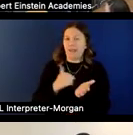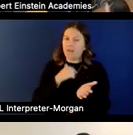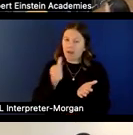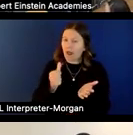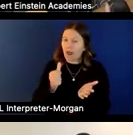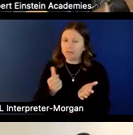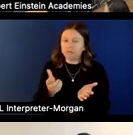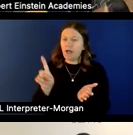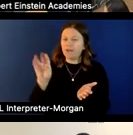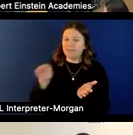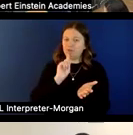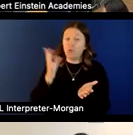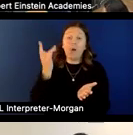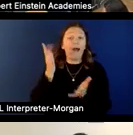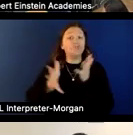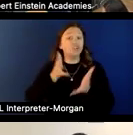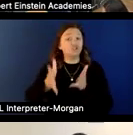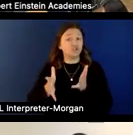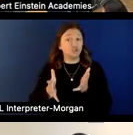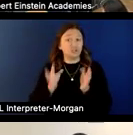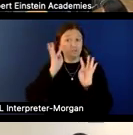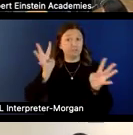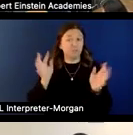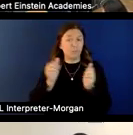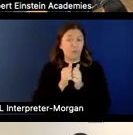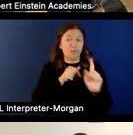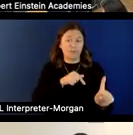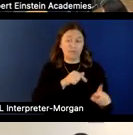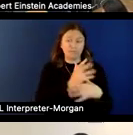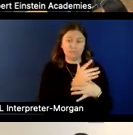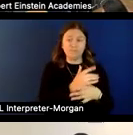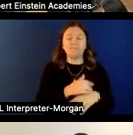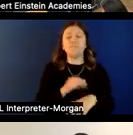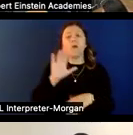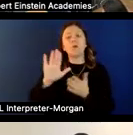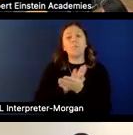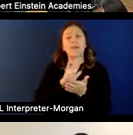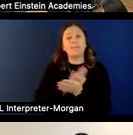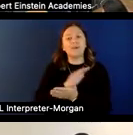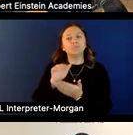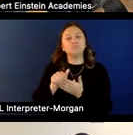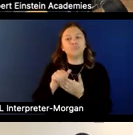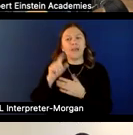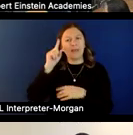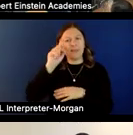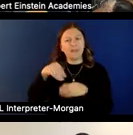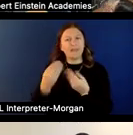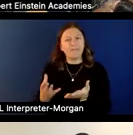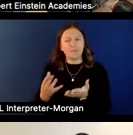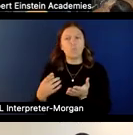100% sure on that. But so and in your handout, I think I gave you this one here.